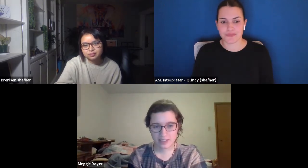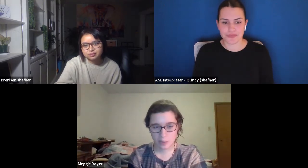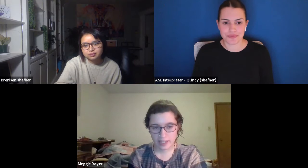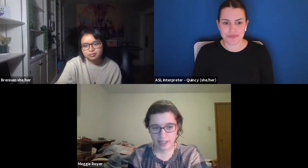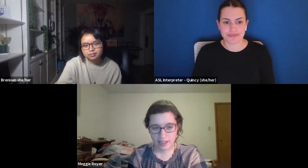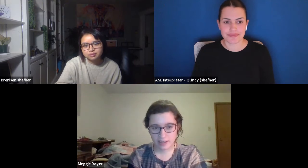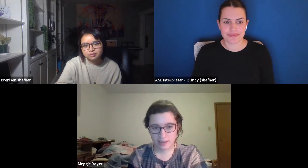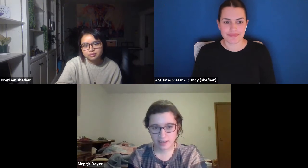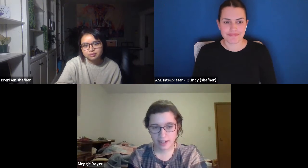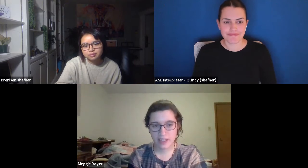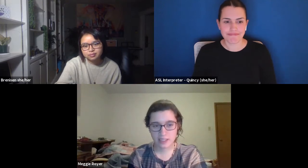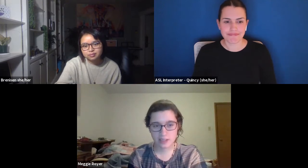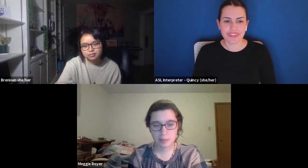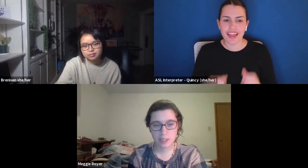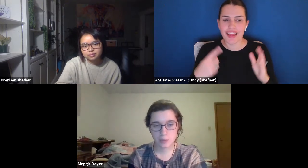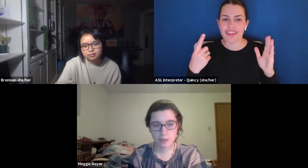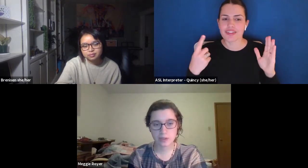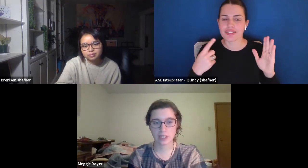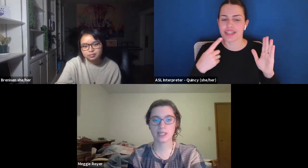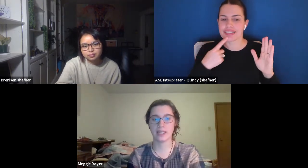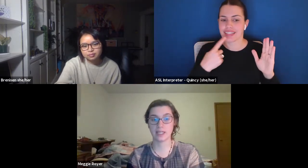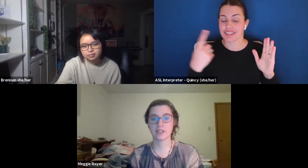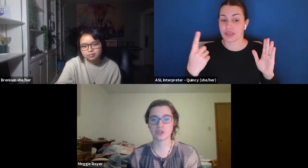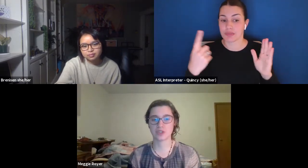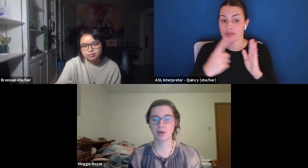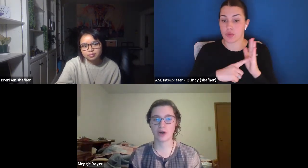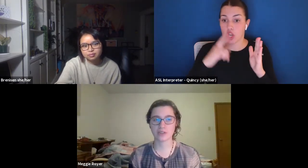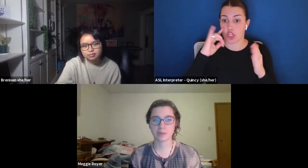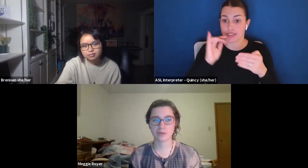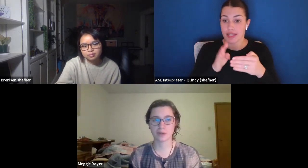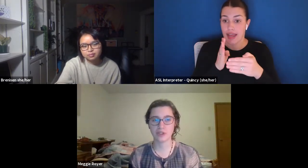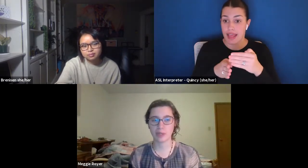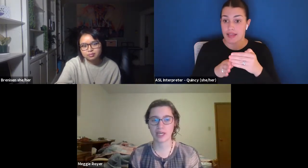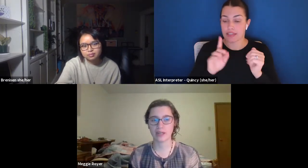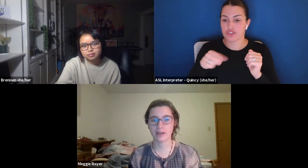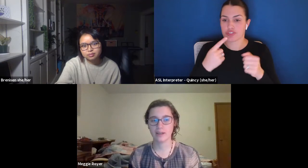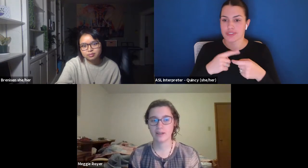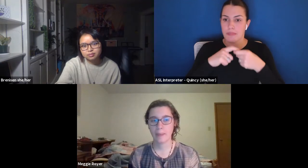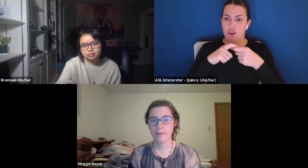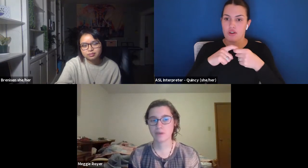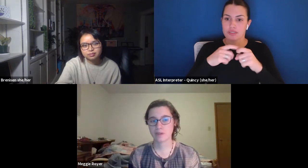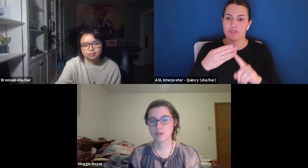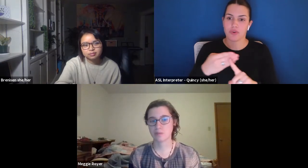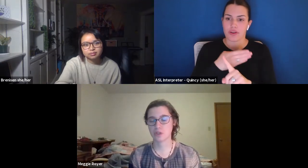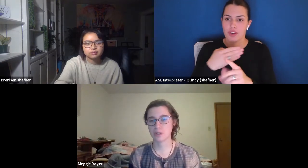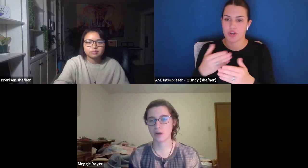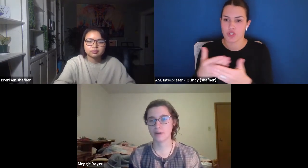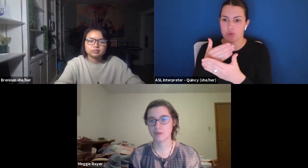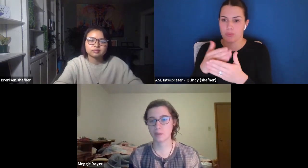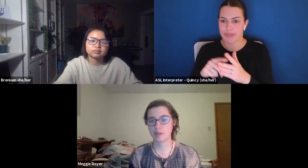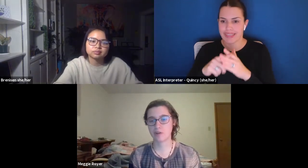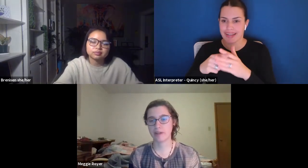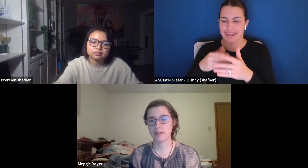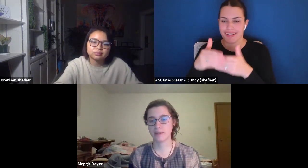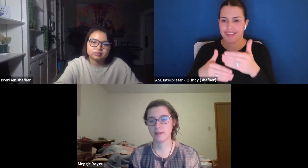the text, so I think it says, sometimes what looks like an ending is just a pause before a new beginning. So this is some journaling art